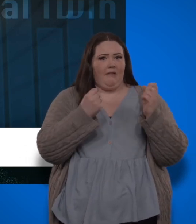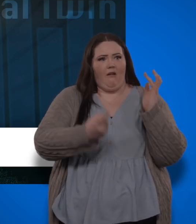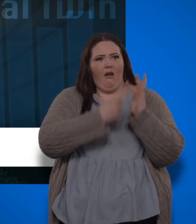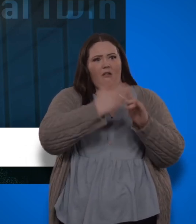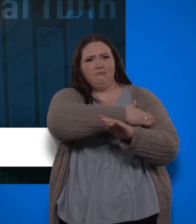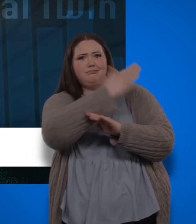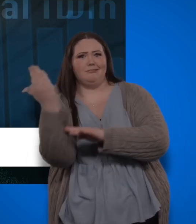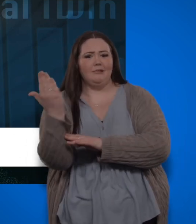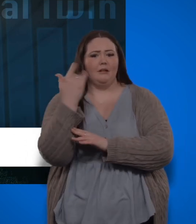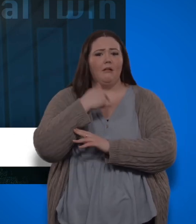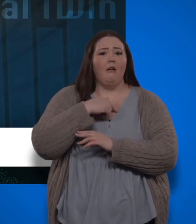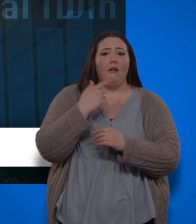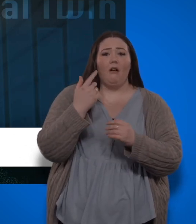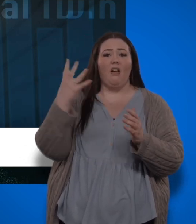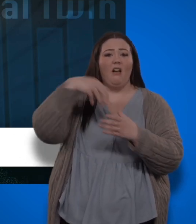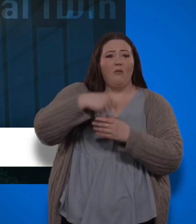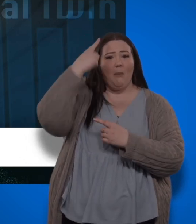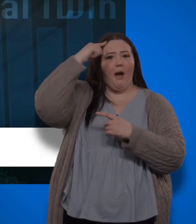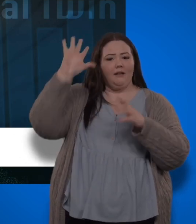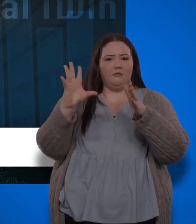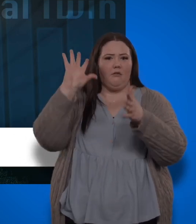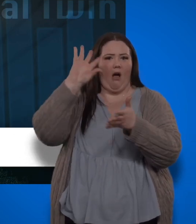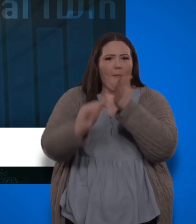activity ultimately represent information.